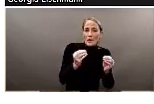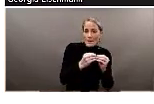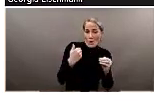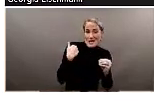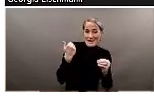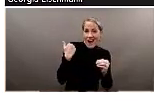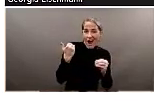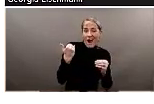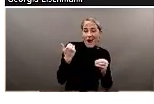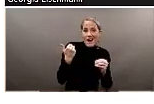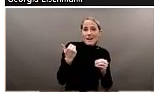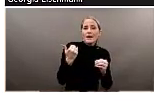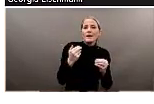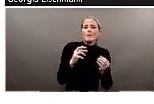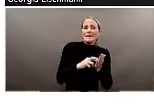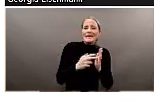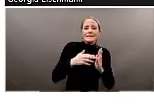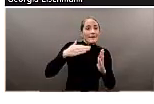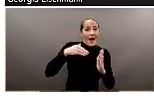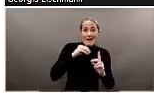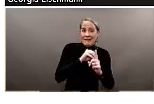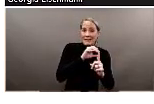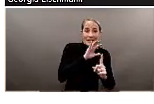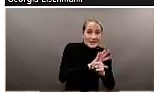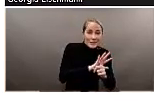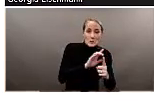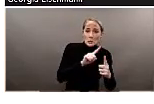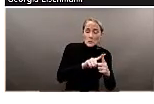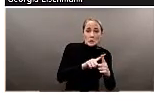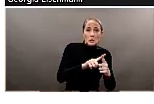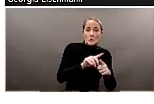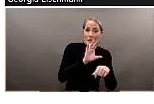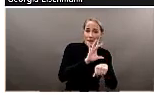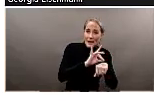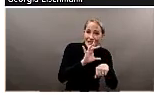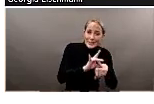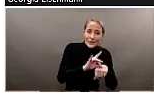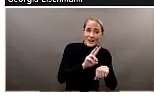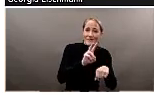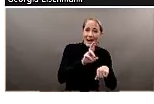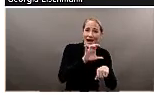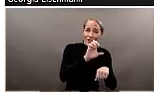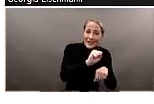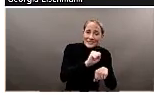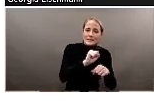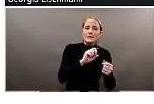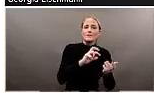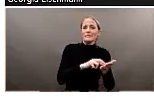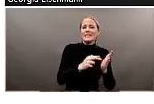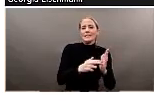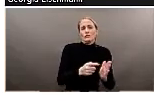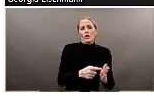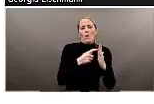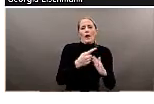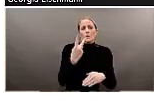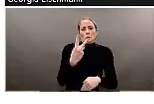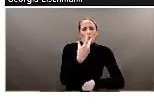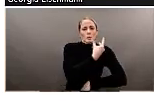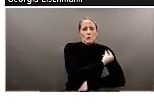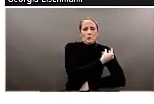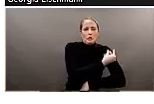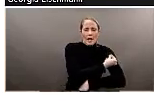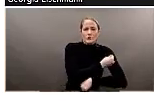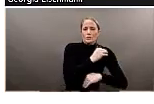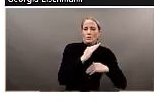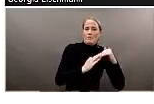that younger group, just like the flu vaccine, because they're being introduced to this vaccine anew, right?